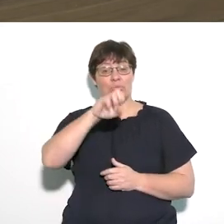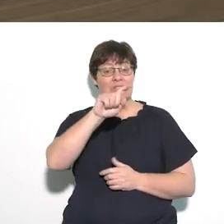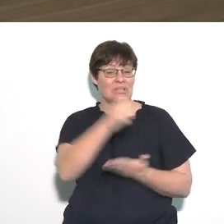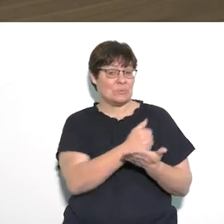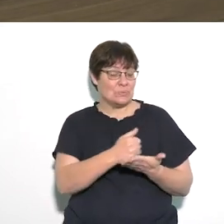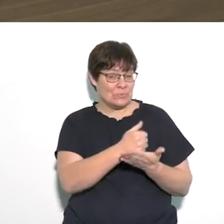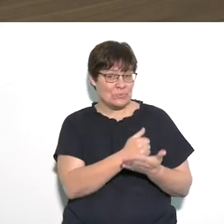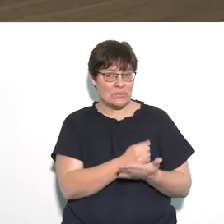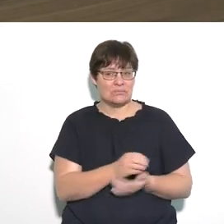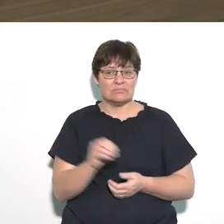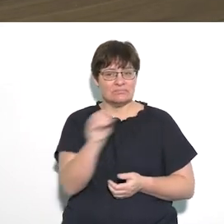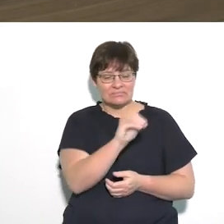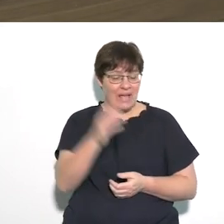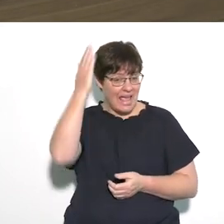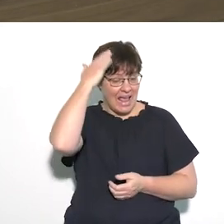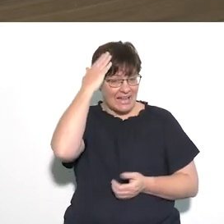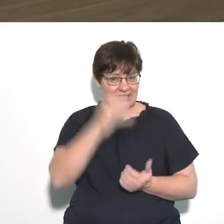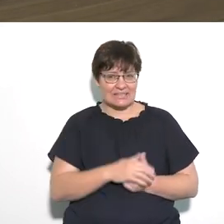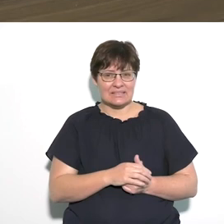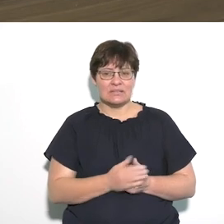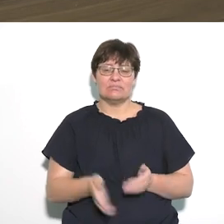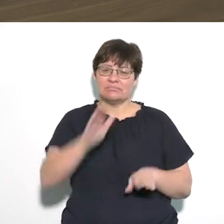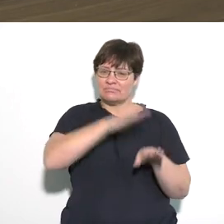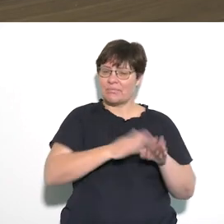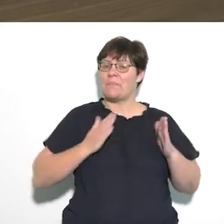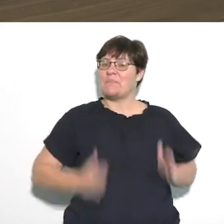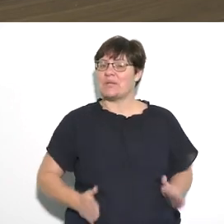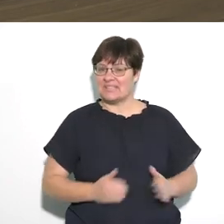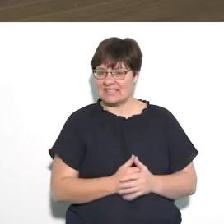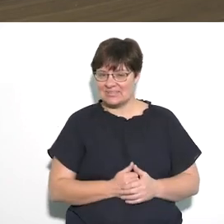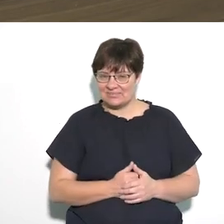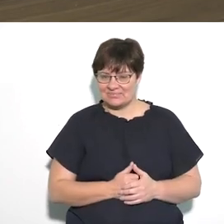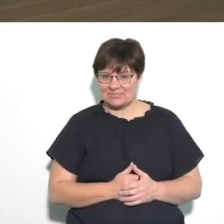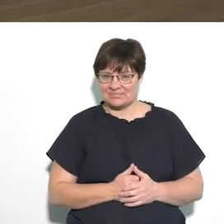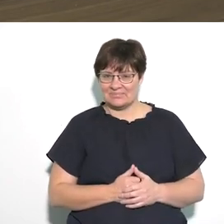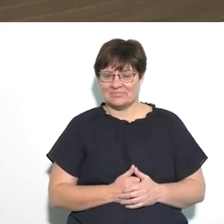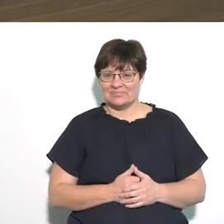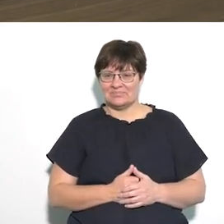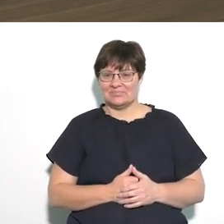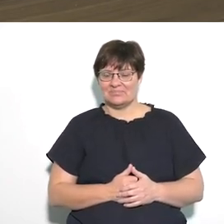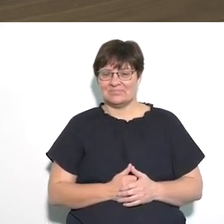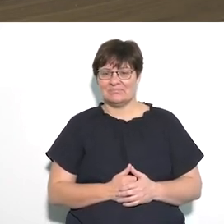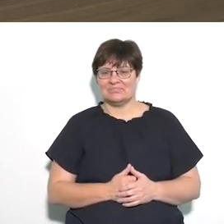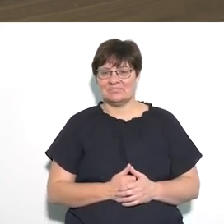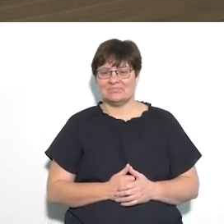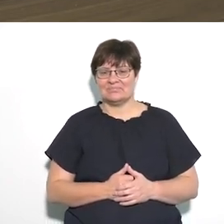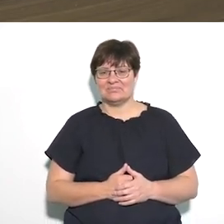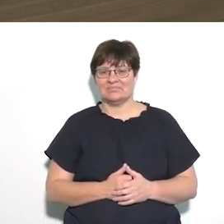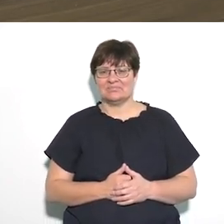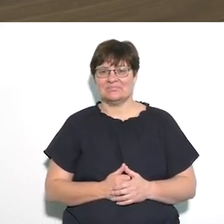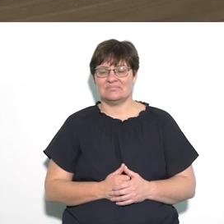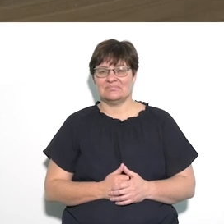Prit, I put a little bit on the head just so I can attach my body to it. Move that